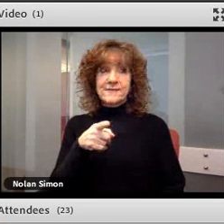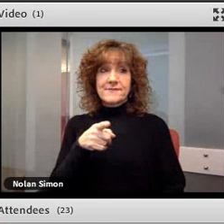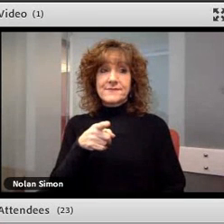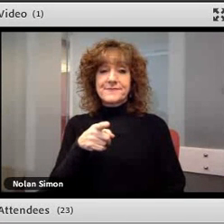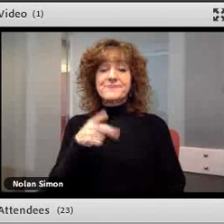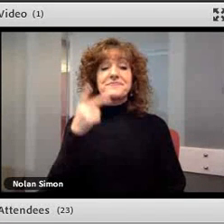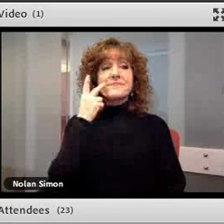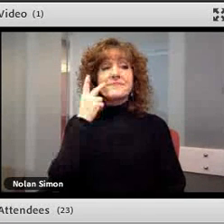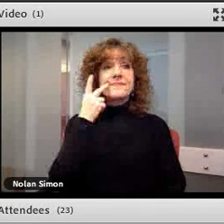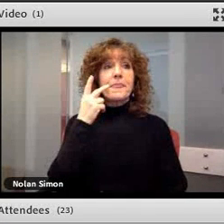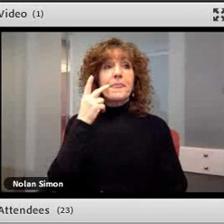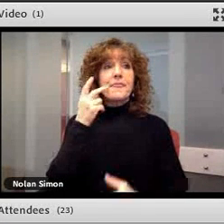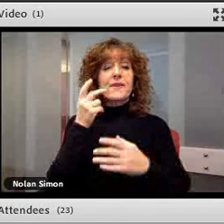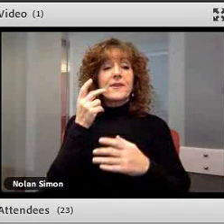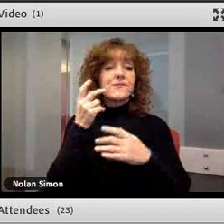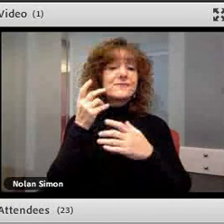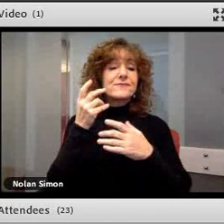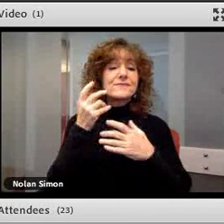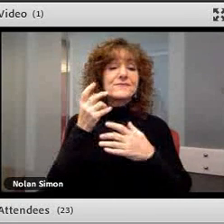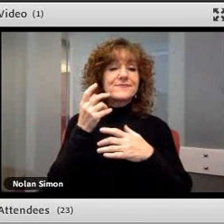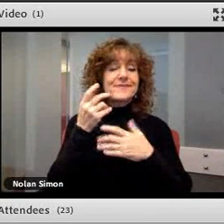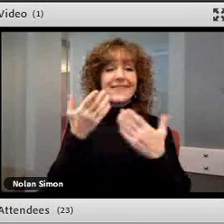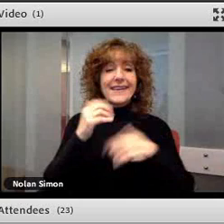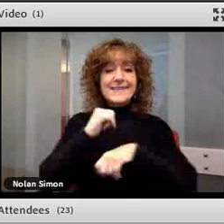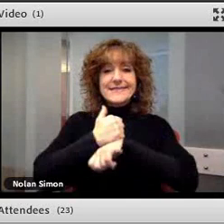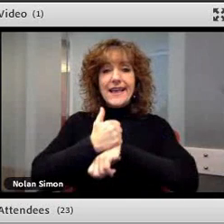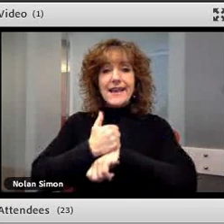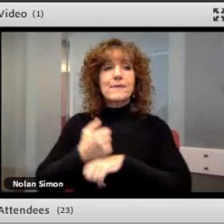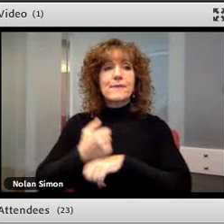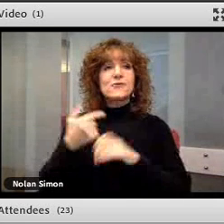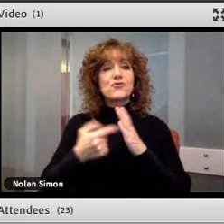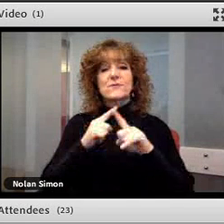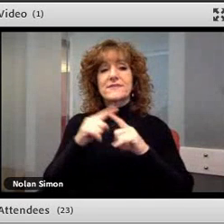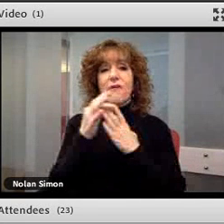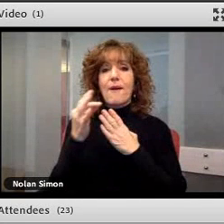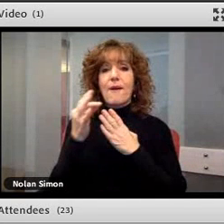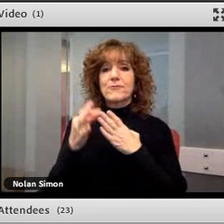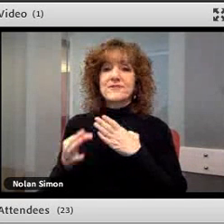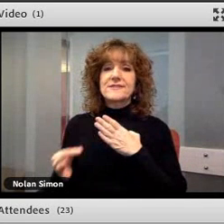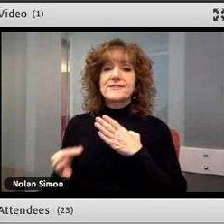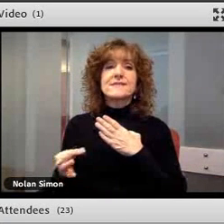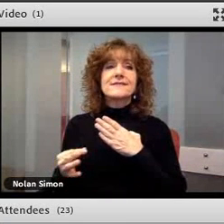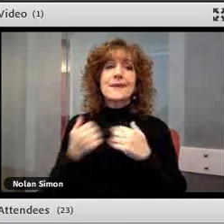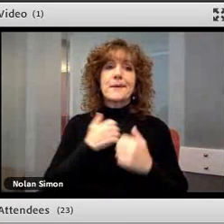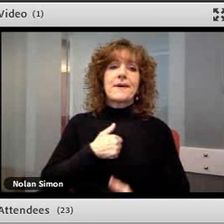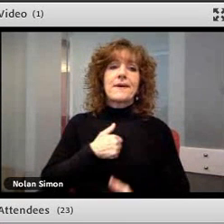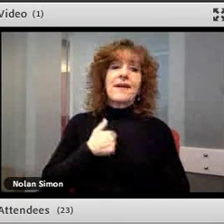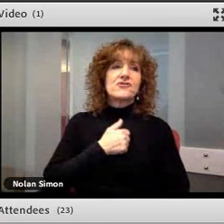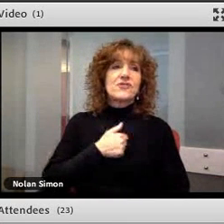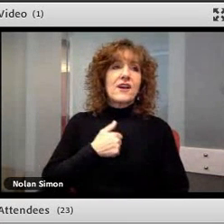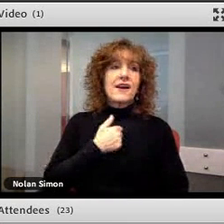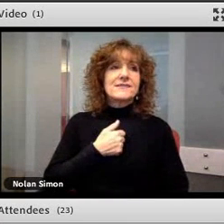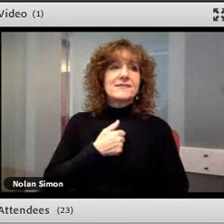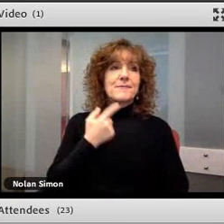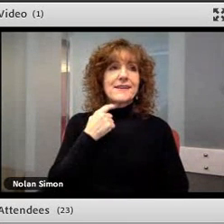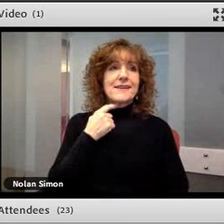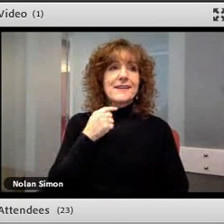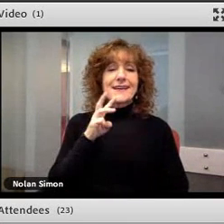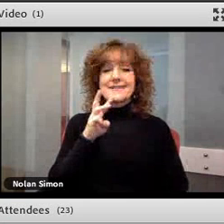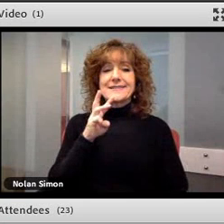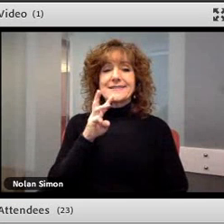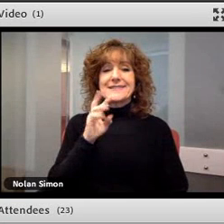What you will see is you'll get these little things set up here that show your different options. Again, I apologize since we're wireless, we're